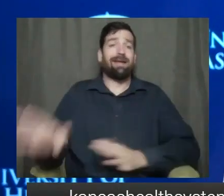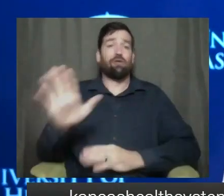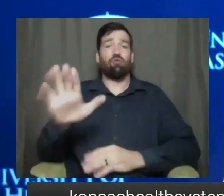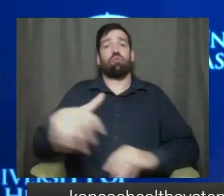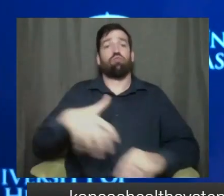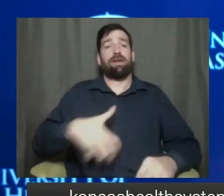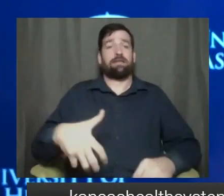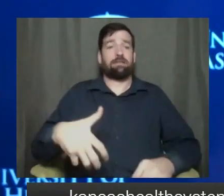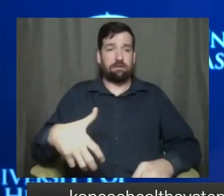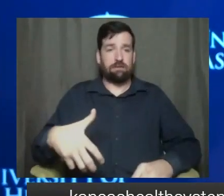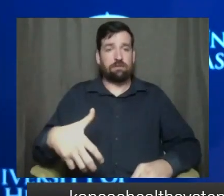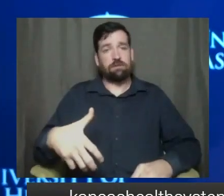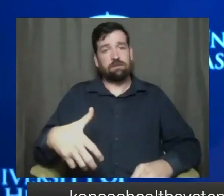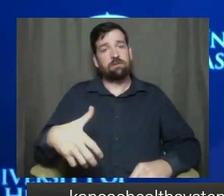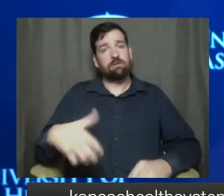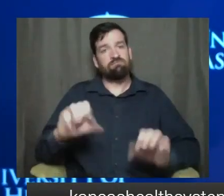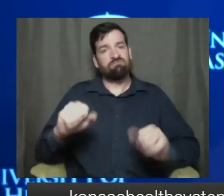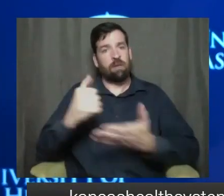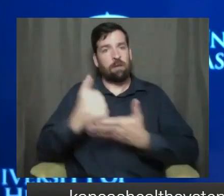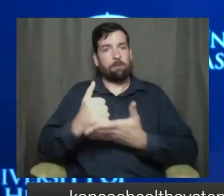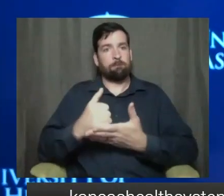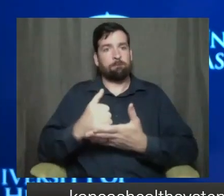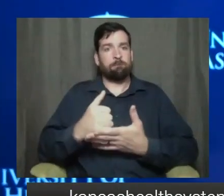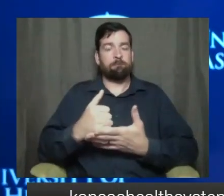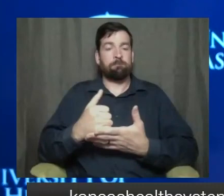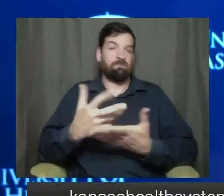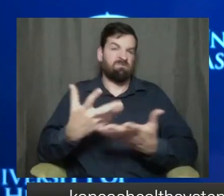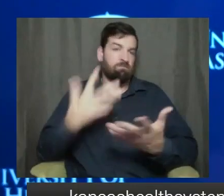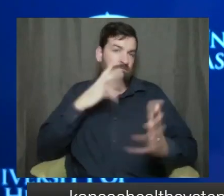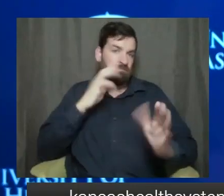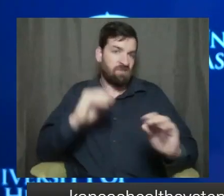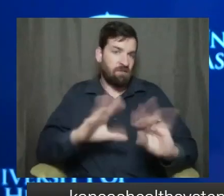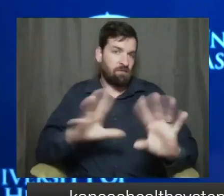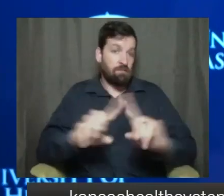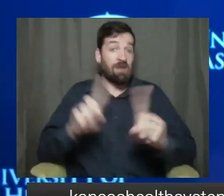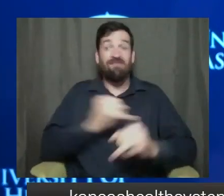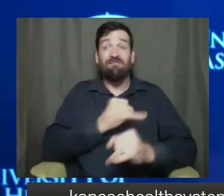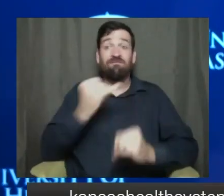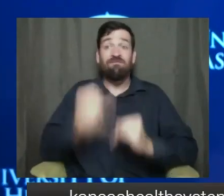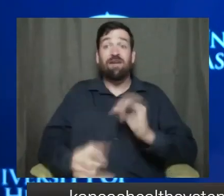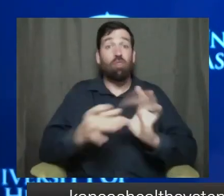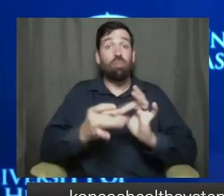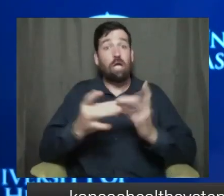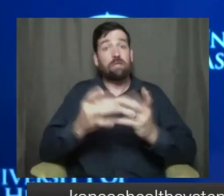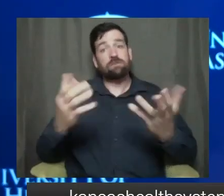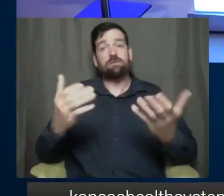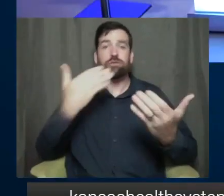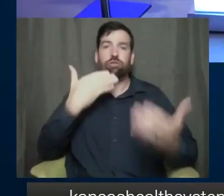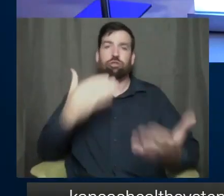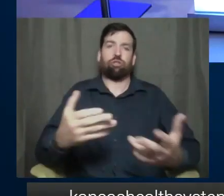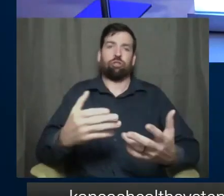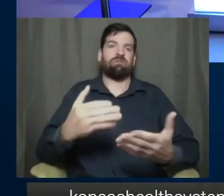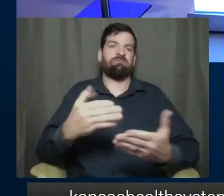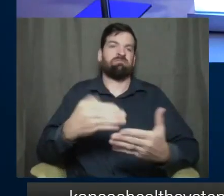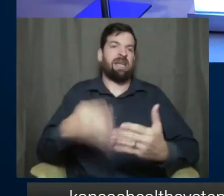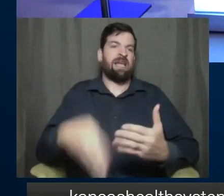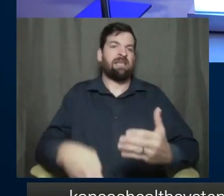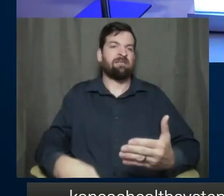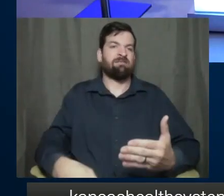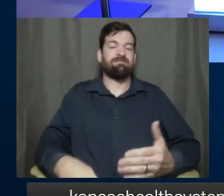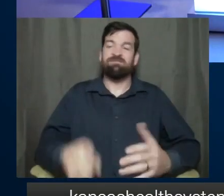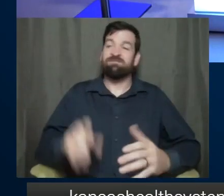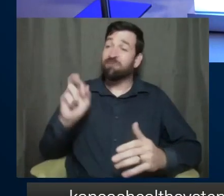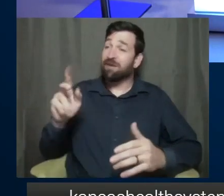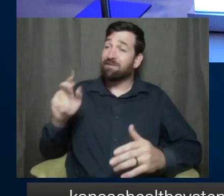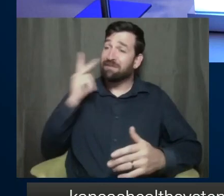And so hope that goes without saying, but since it's final thoughts, that's probably a good place for me to end. All right. Well, we will see you back here again.